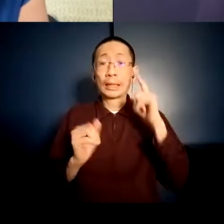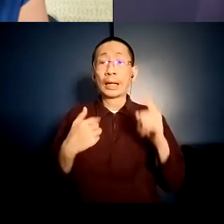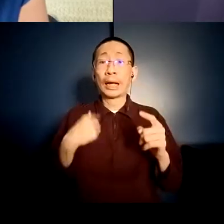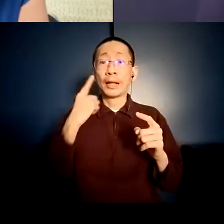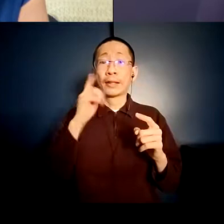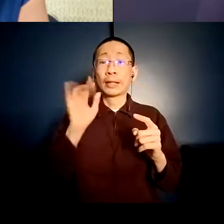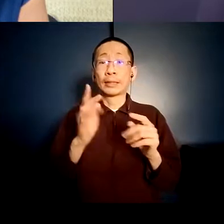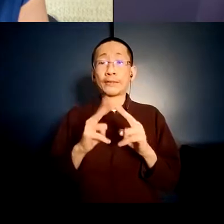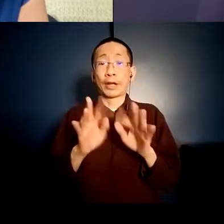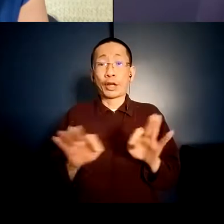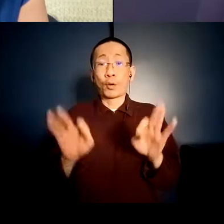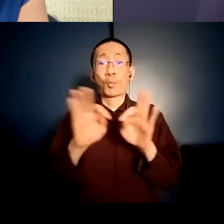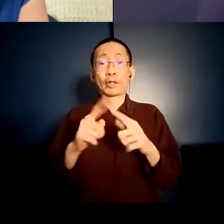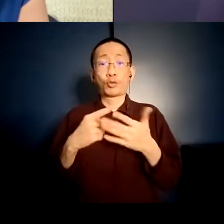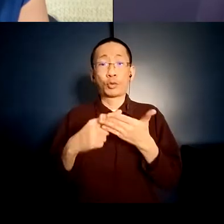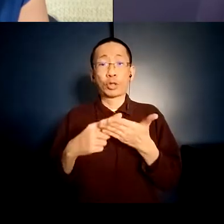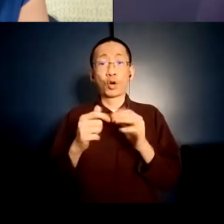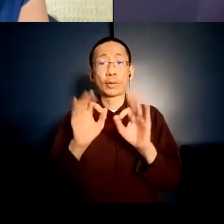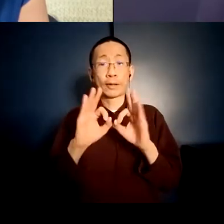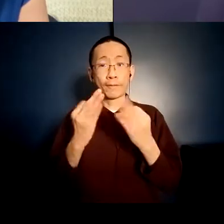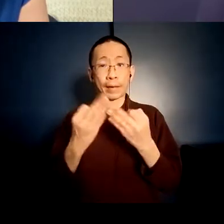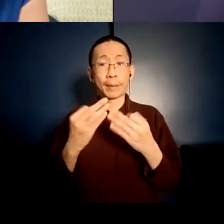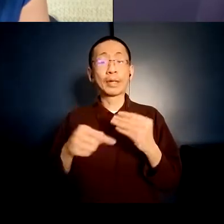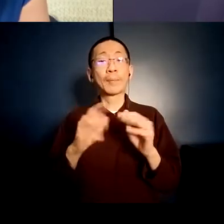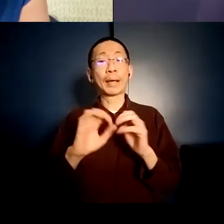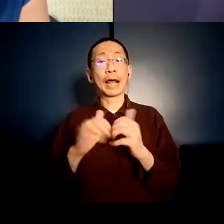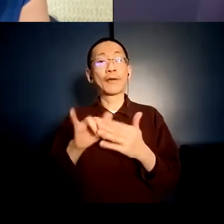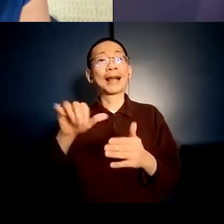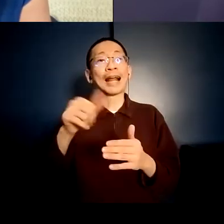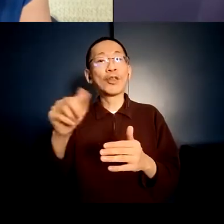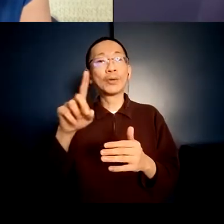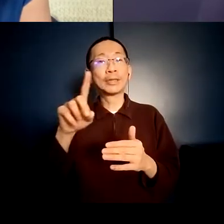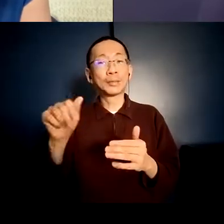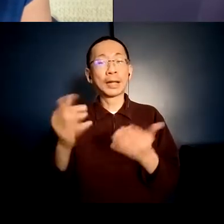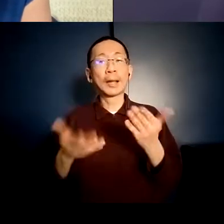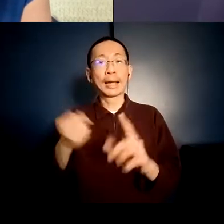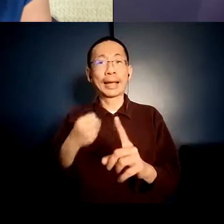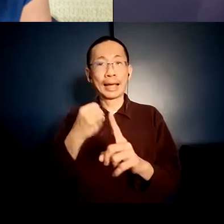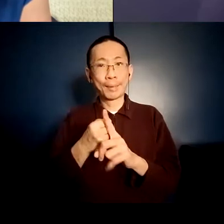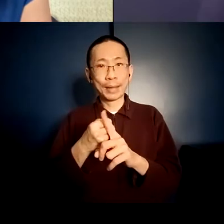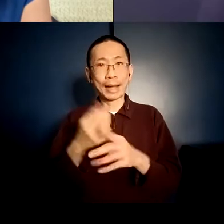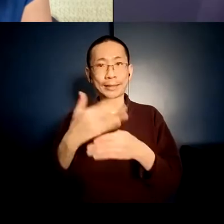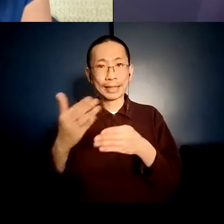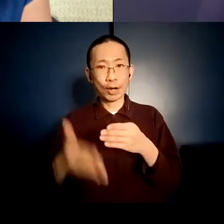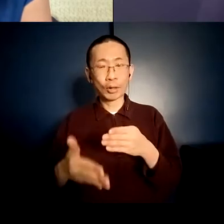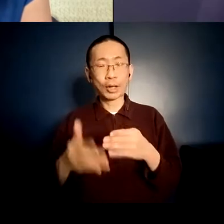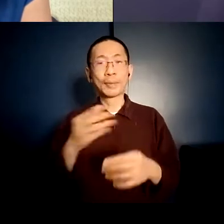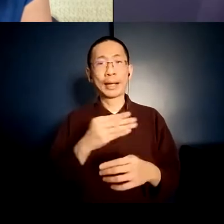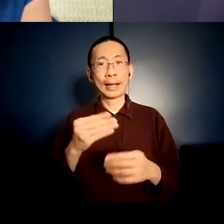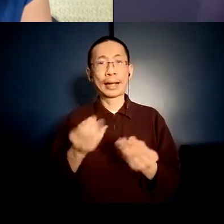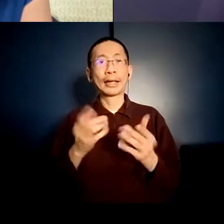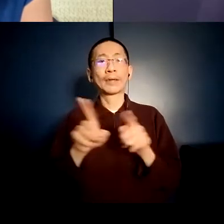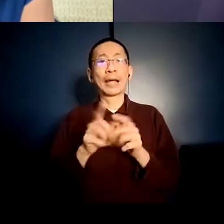very important to talk with the family about how that other disability may impact the outcome and give them as